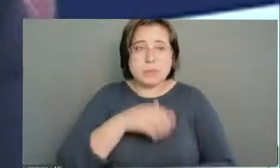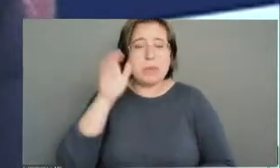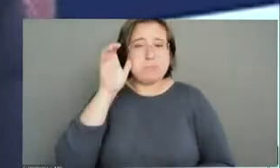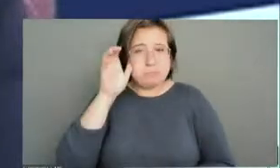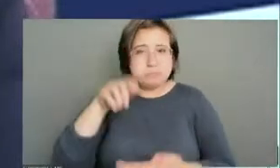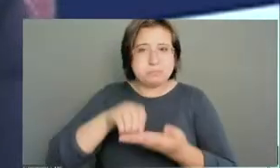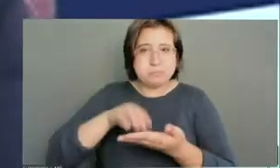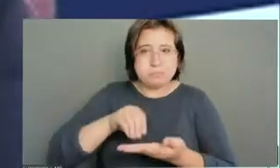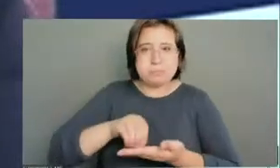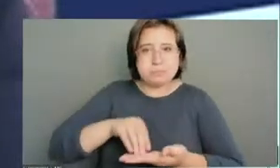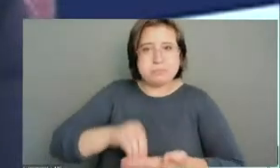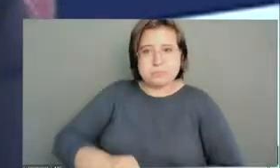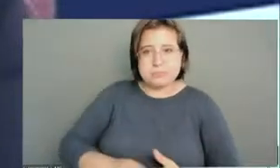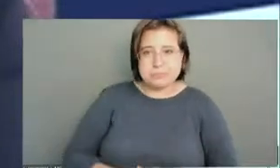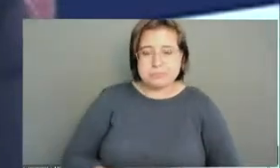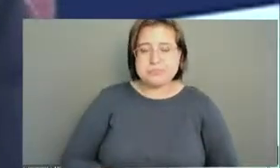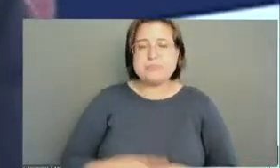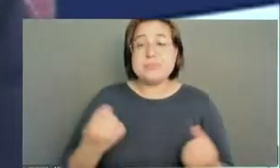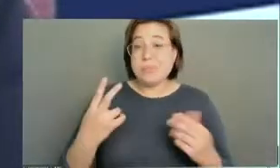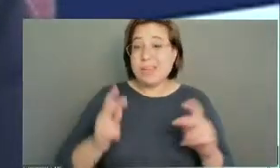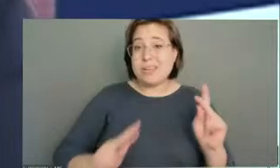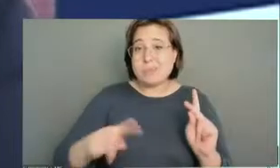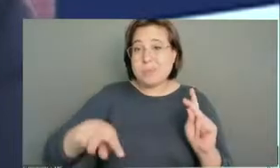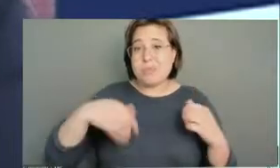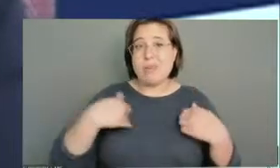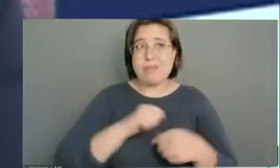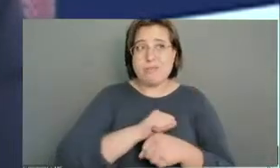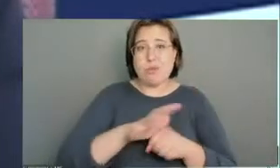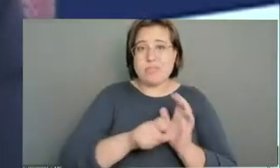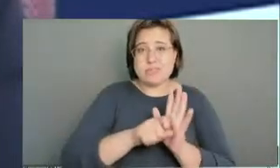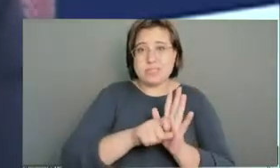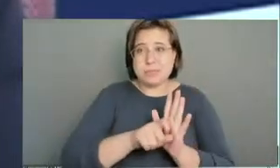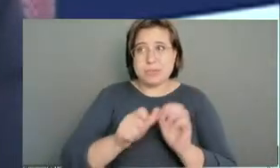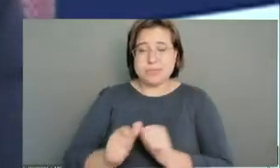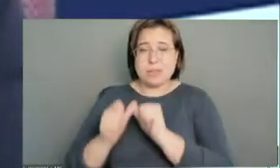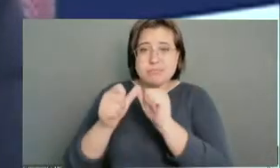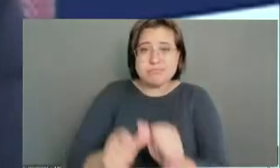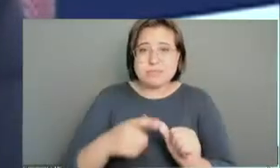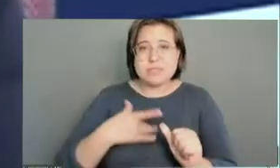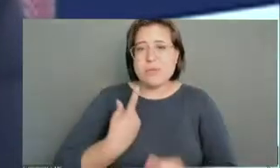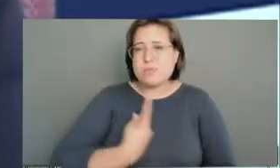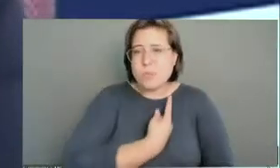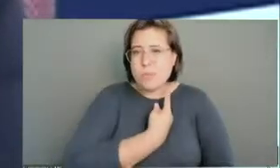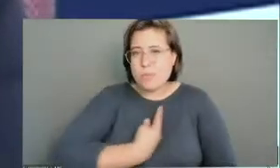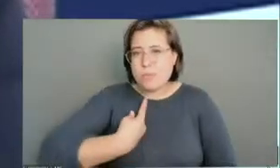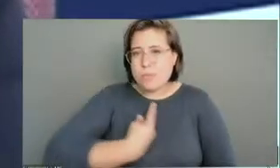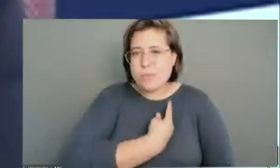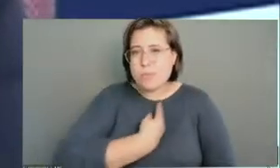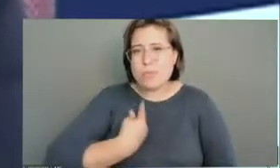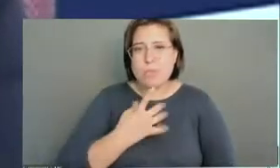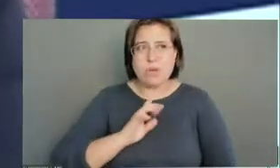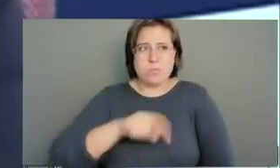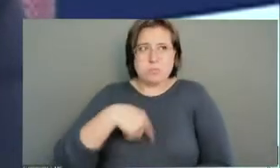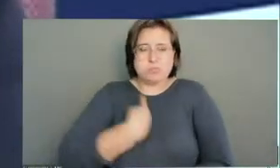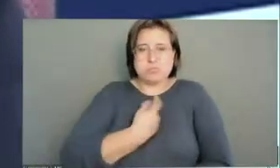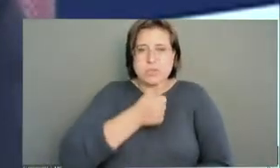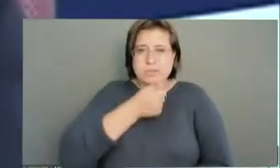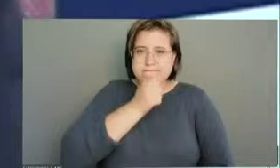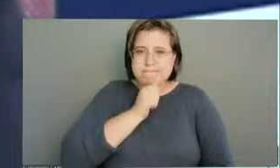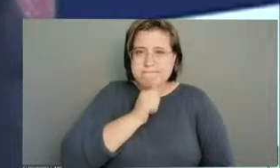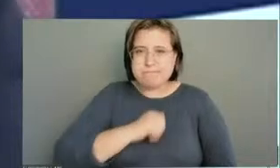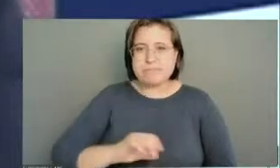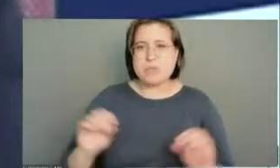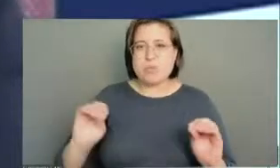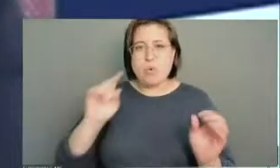Many people with long COVID symptoms have felt alone and isolated in their suffering, without adequate recognition